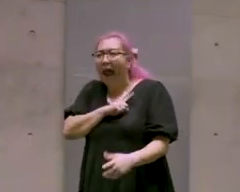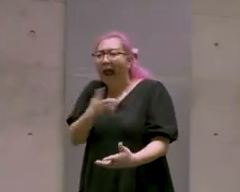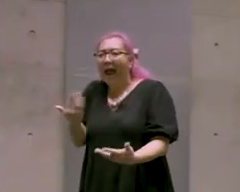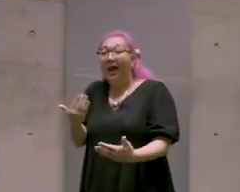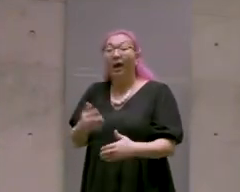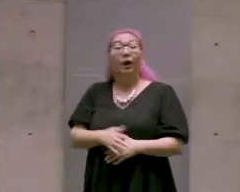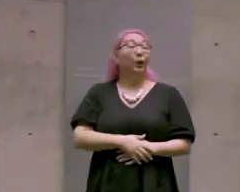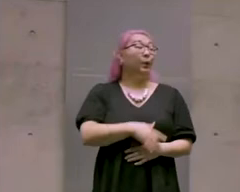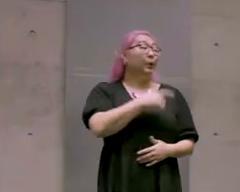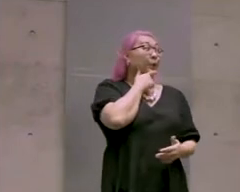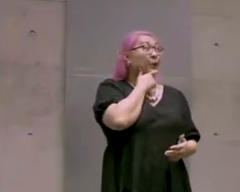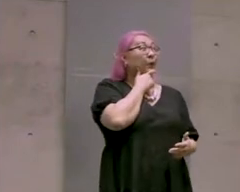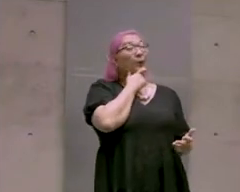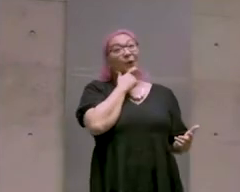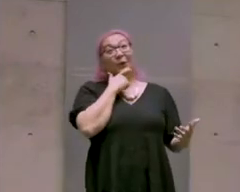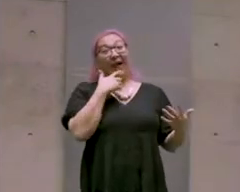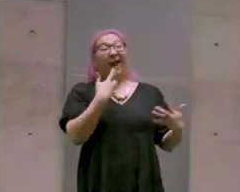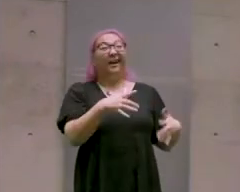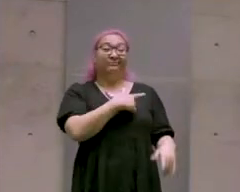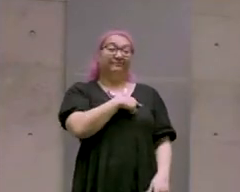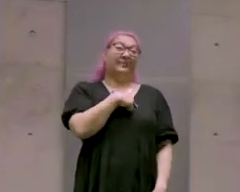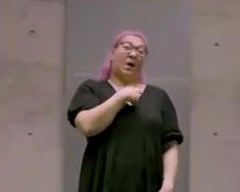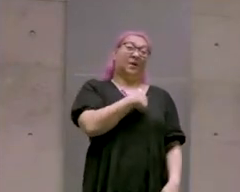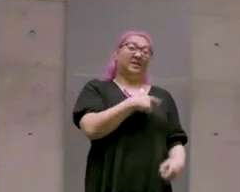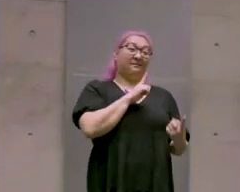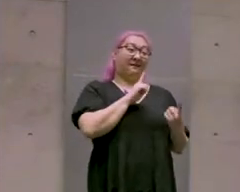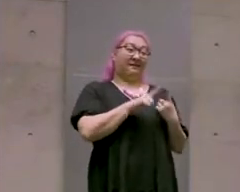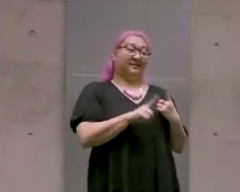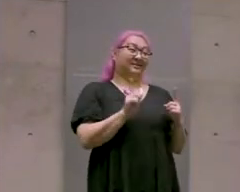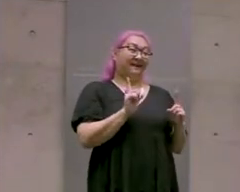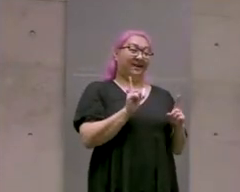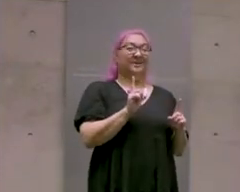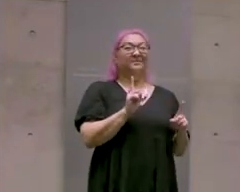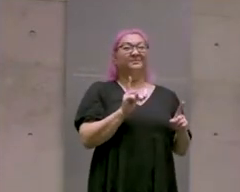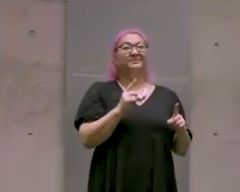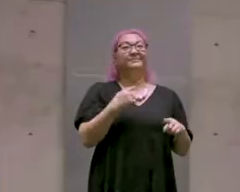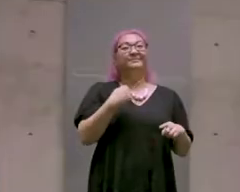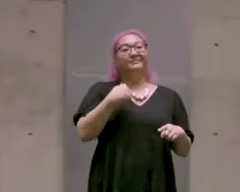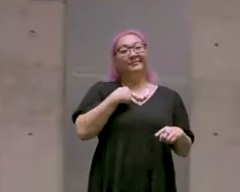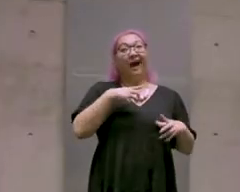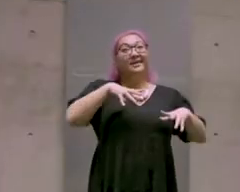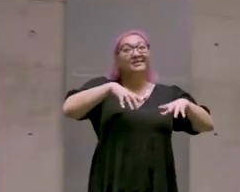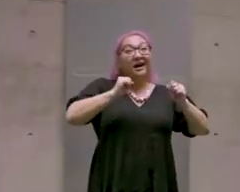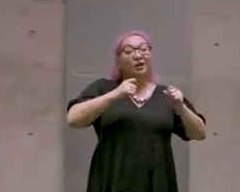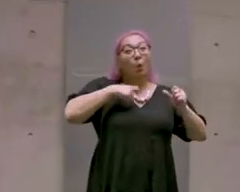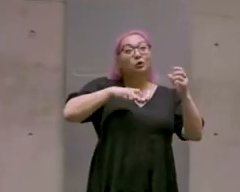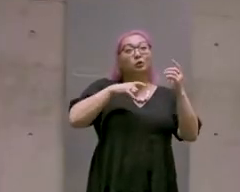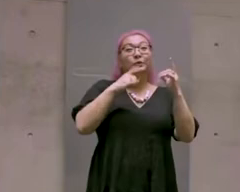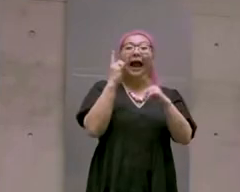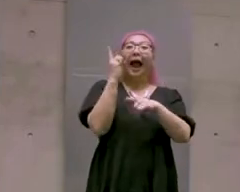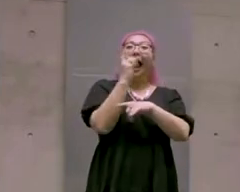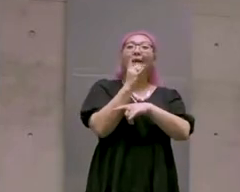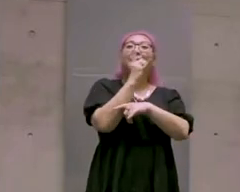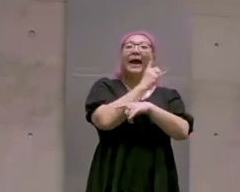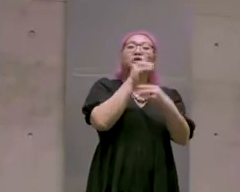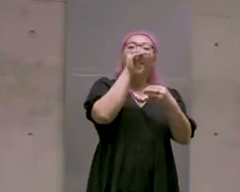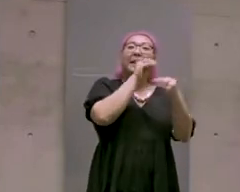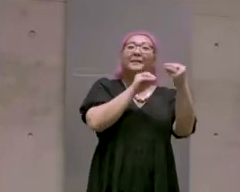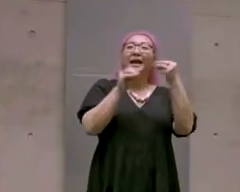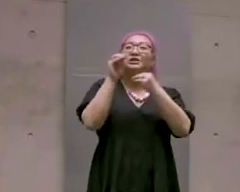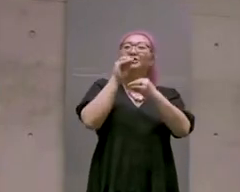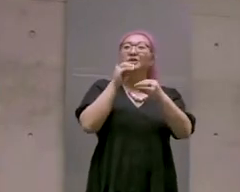I was at the honest answer is I was really bad at animation. That's the main one. So I